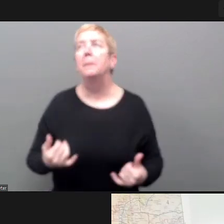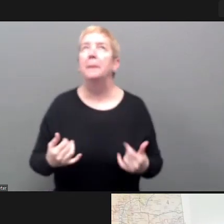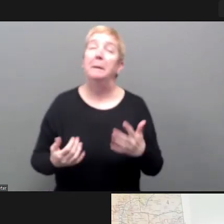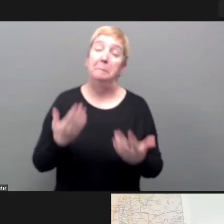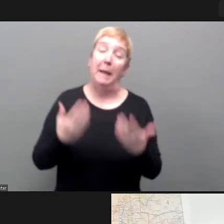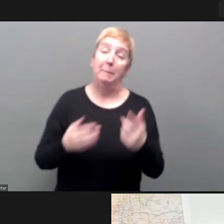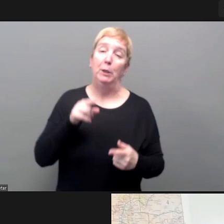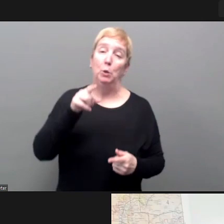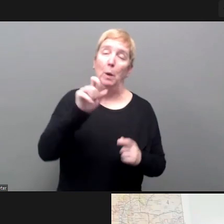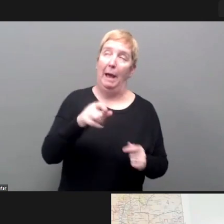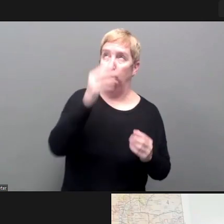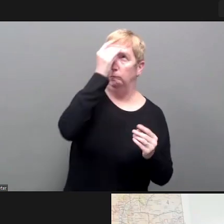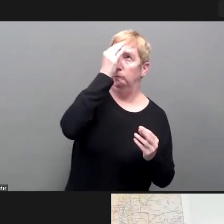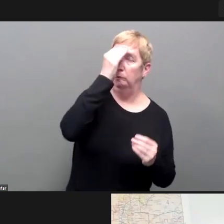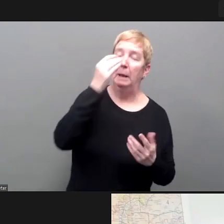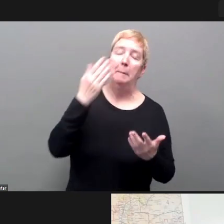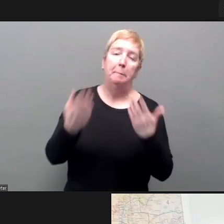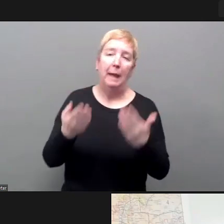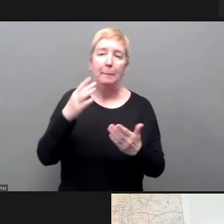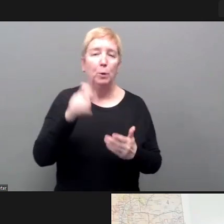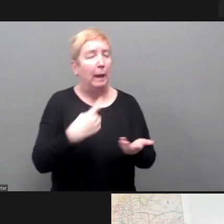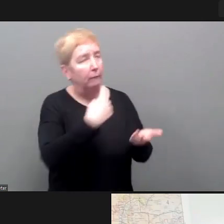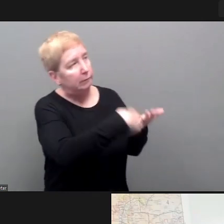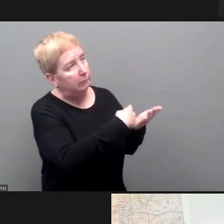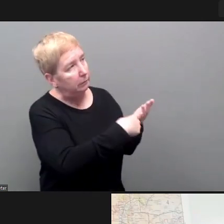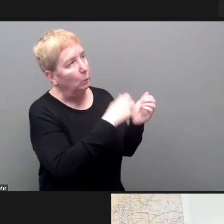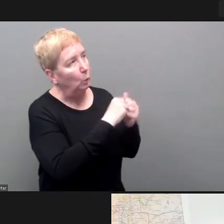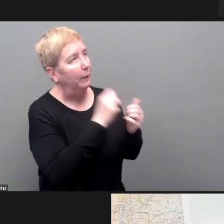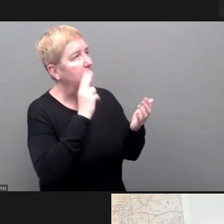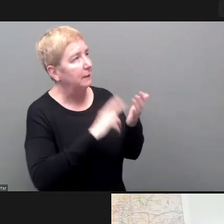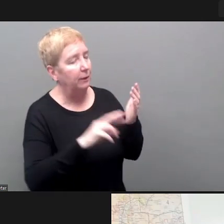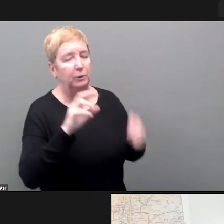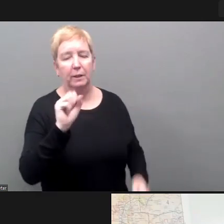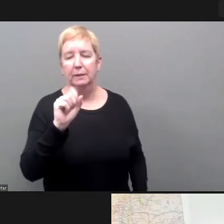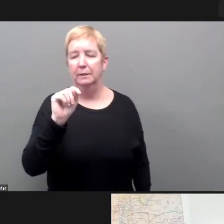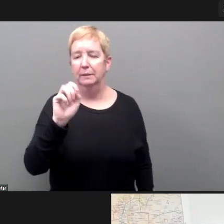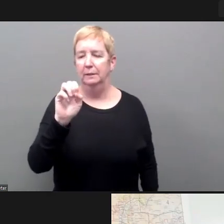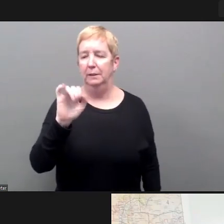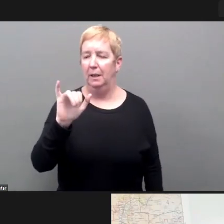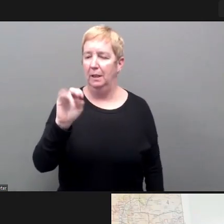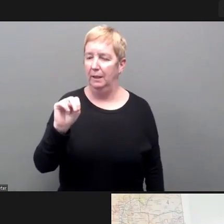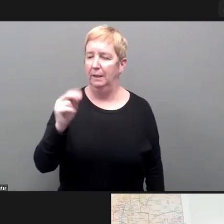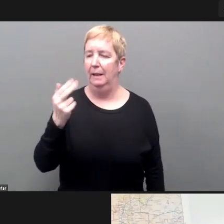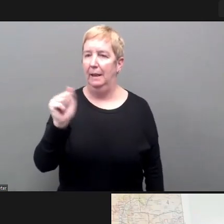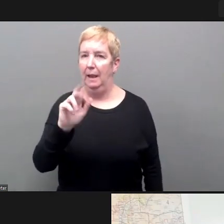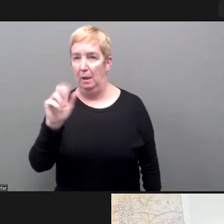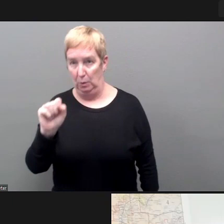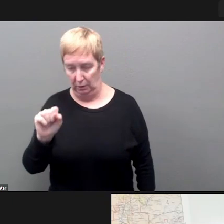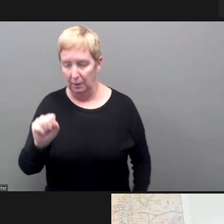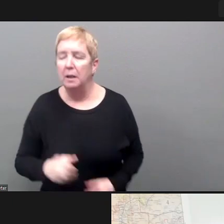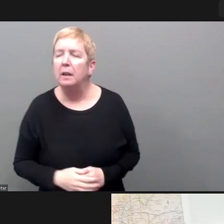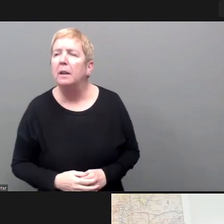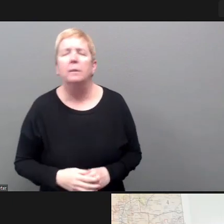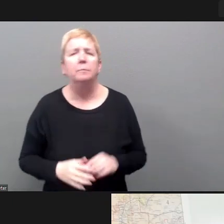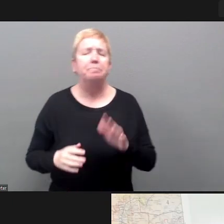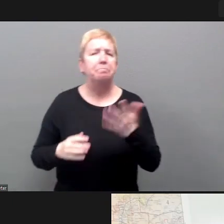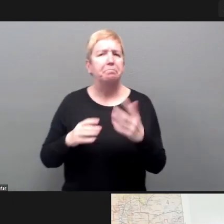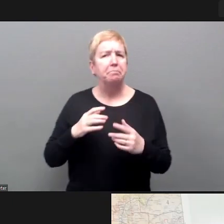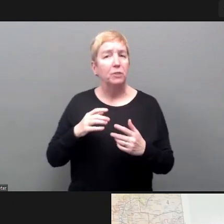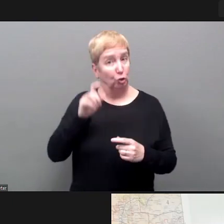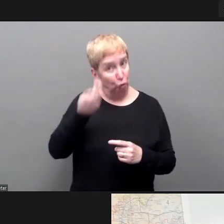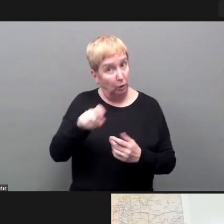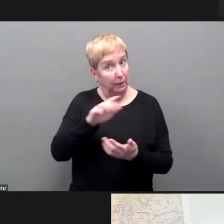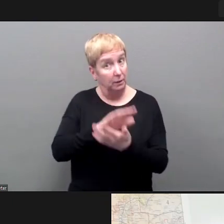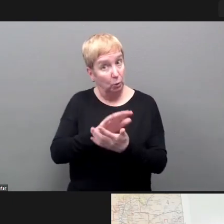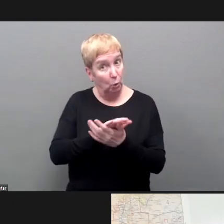Secretary Steinhaus as well, but I wanted to see if we could maybe get your thoughts as well about the idea of, should schools be maybe shifting a little